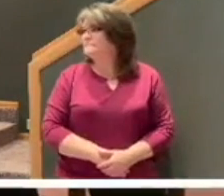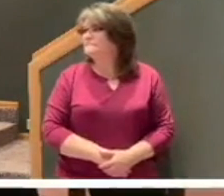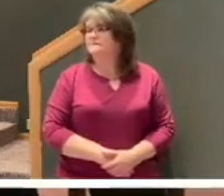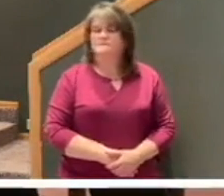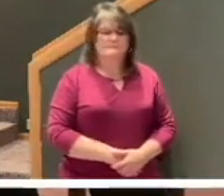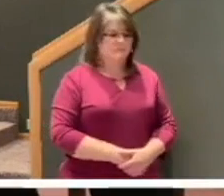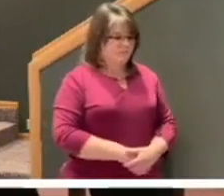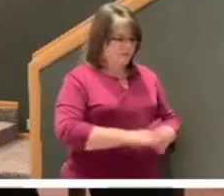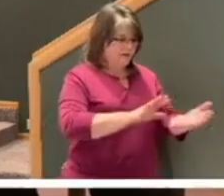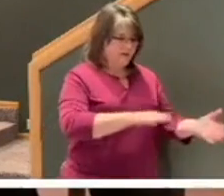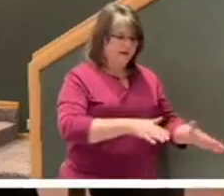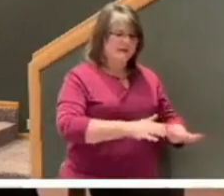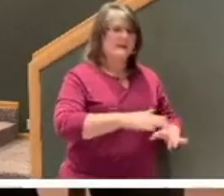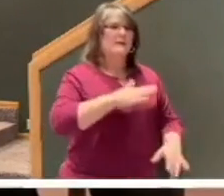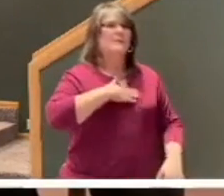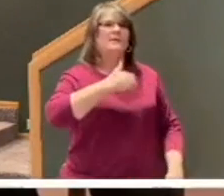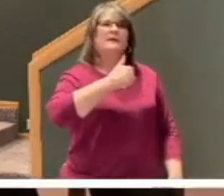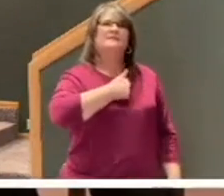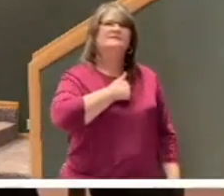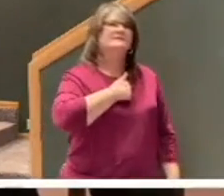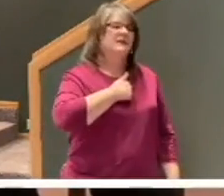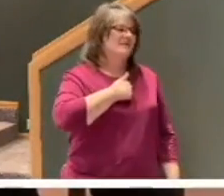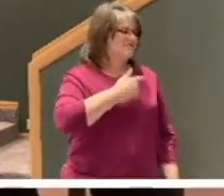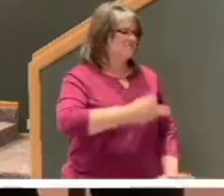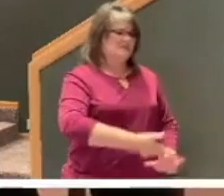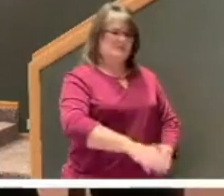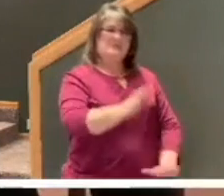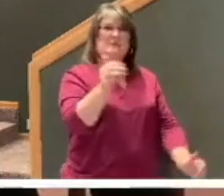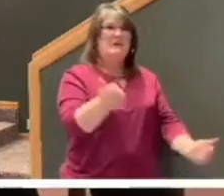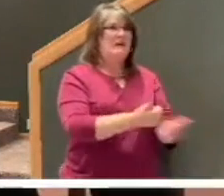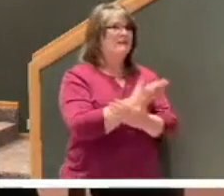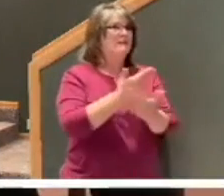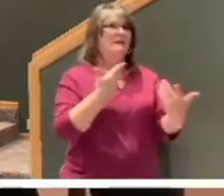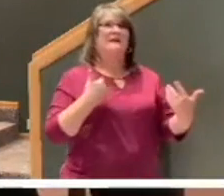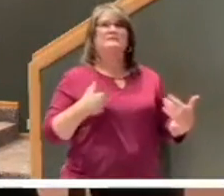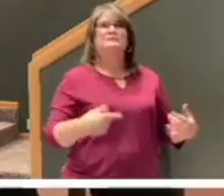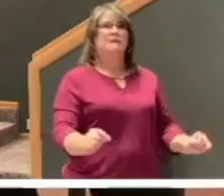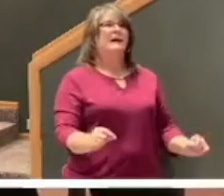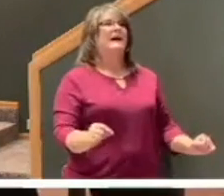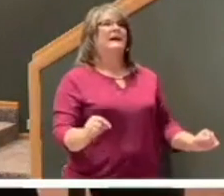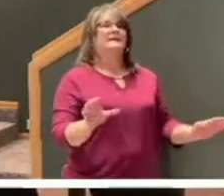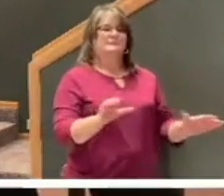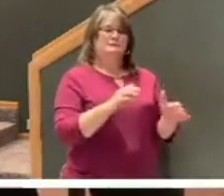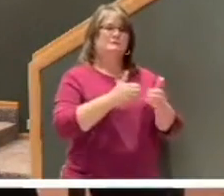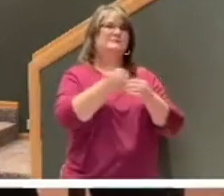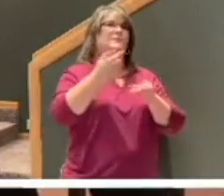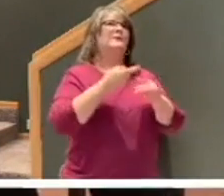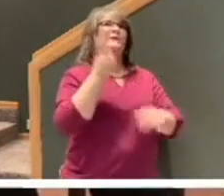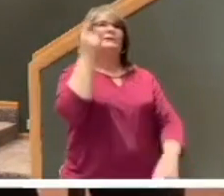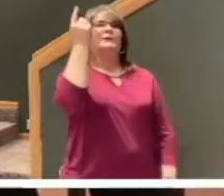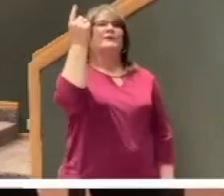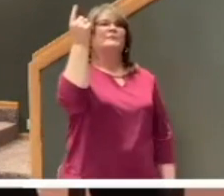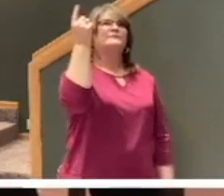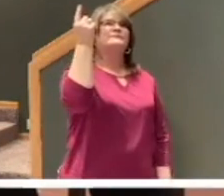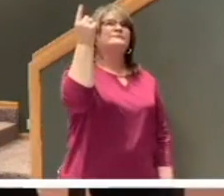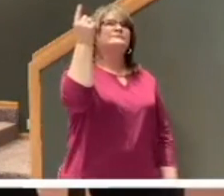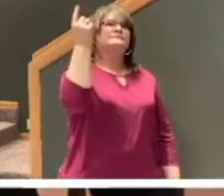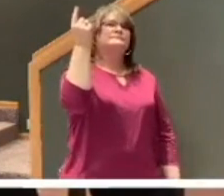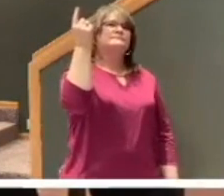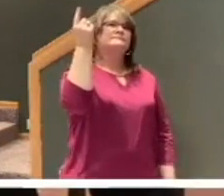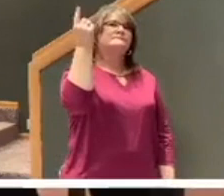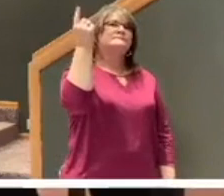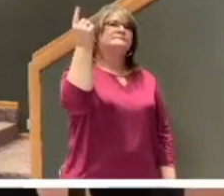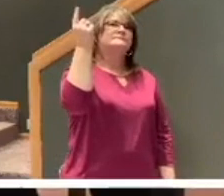I die to myself. I've wrecked everything that I've tried to do apart from you.